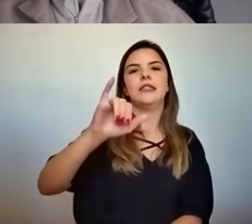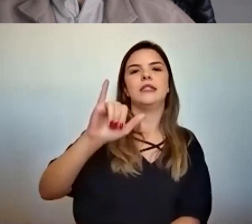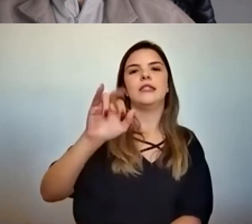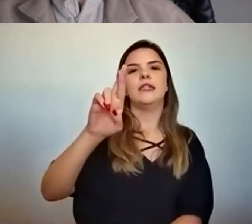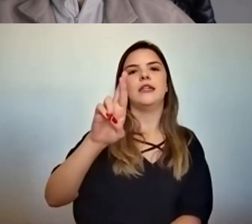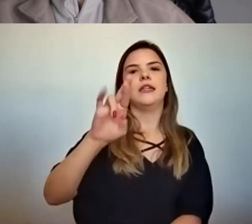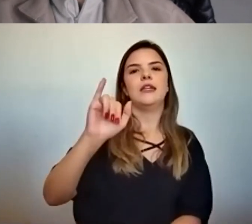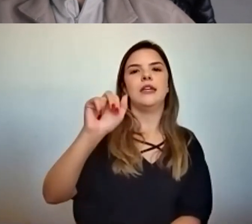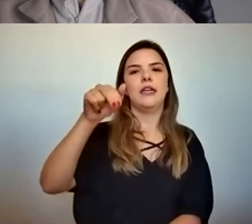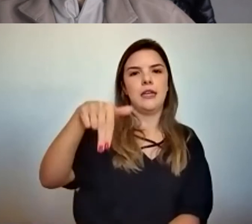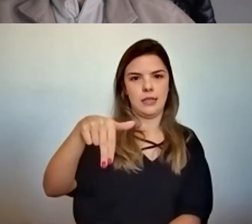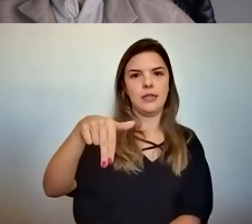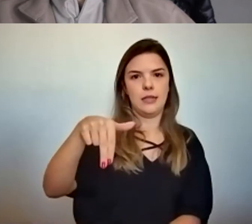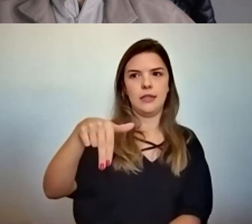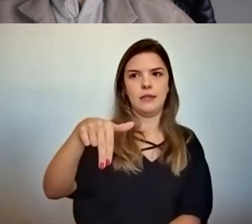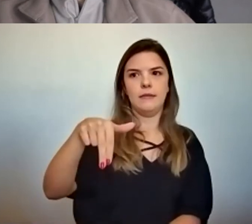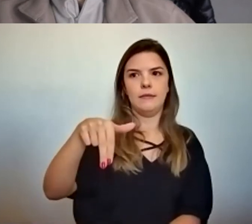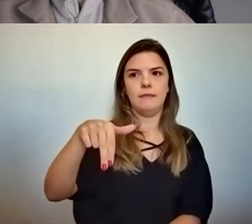CIRIN,